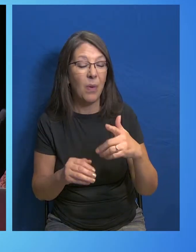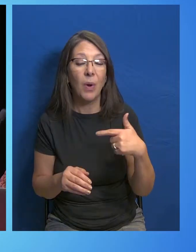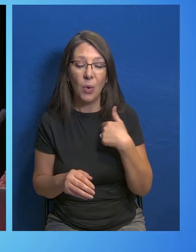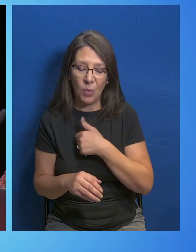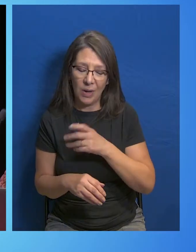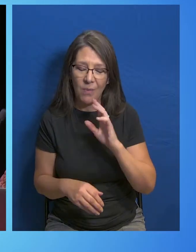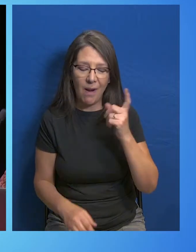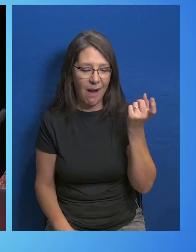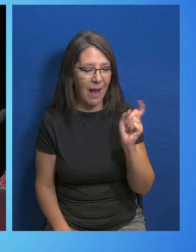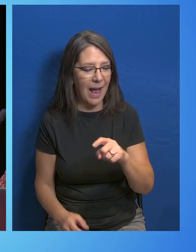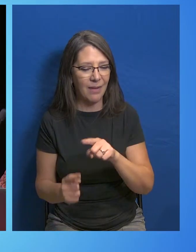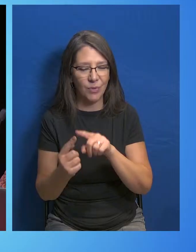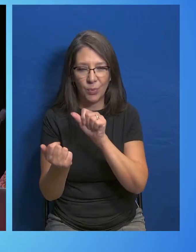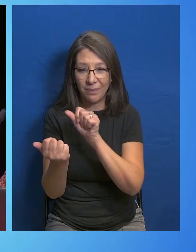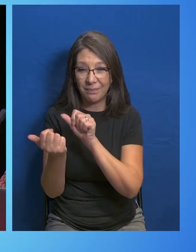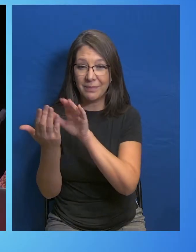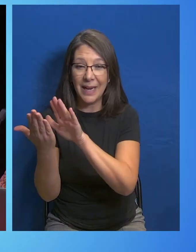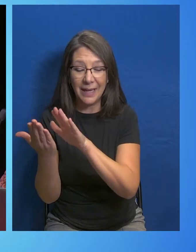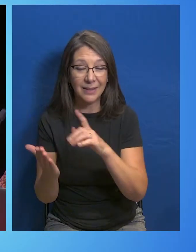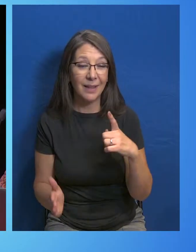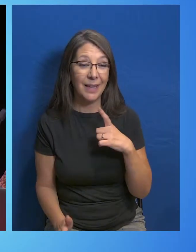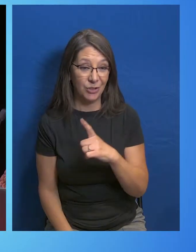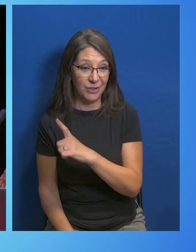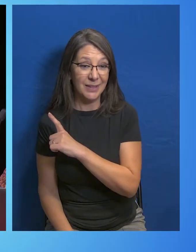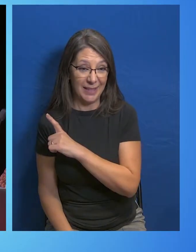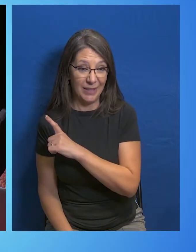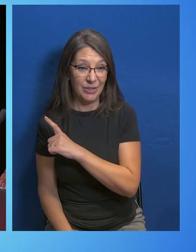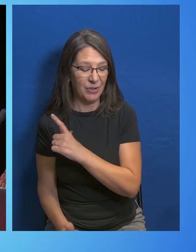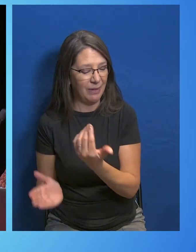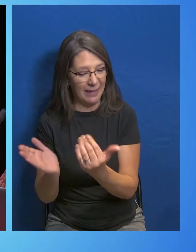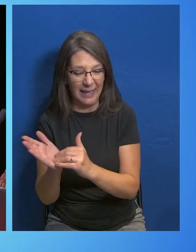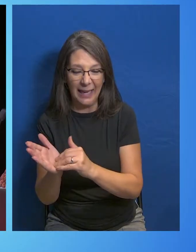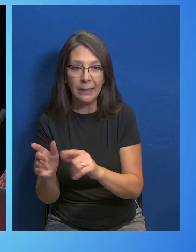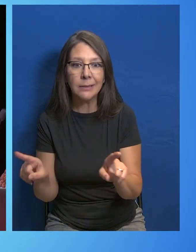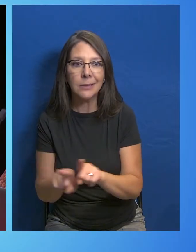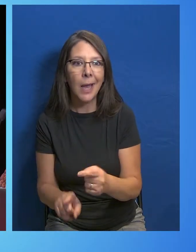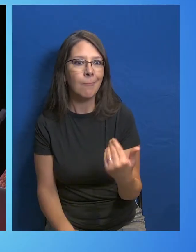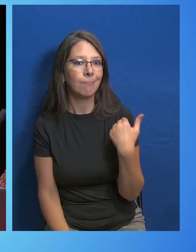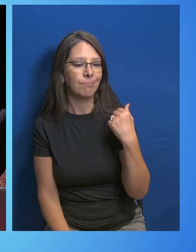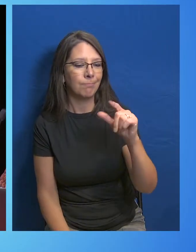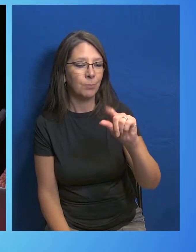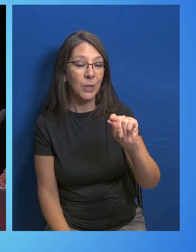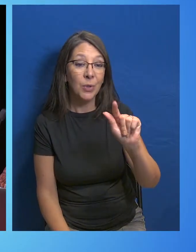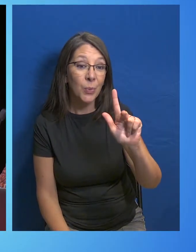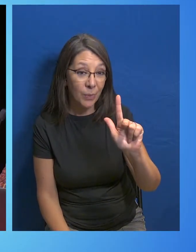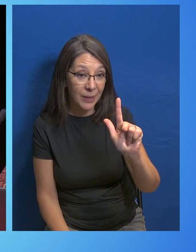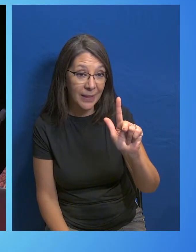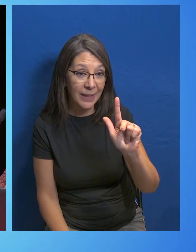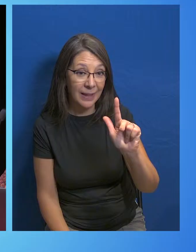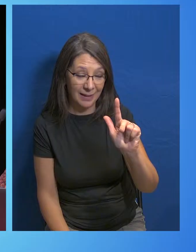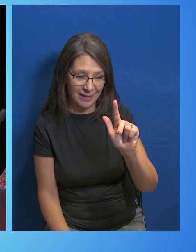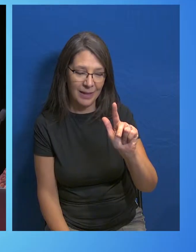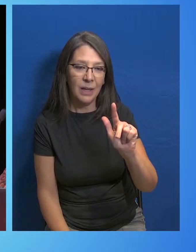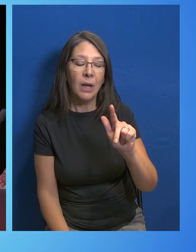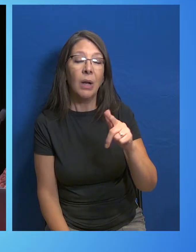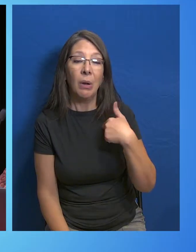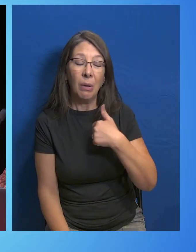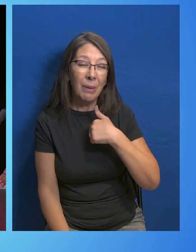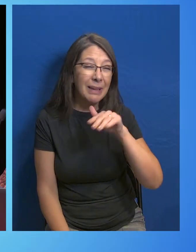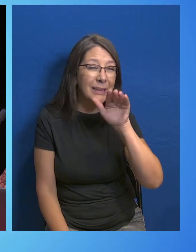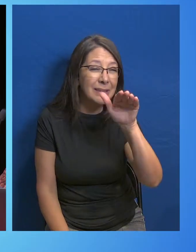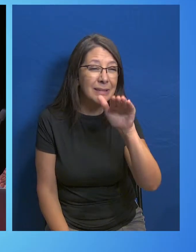the Arizona legislature, like we were in 2023, asking the legislature to approve